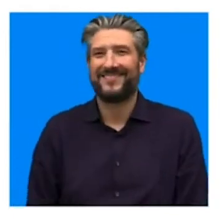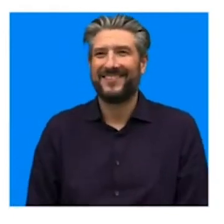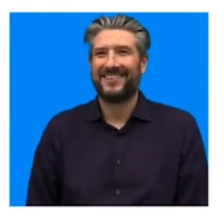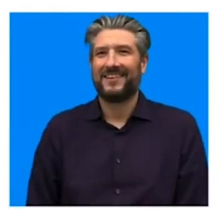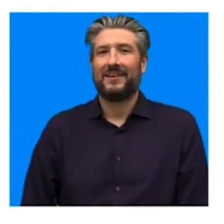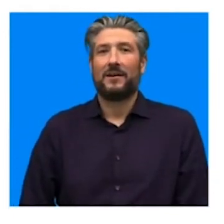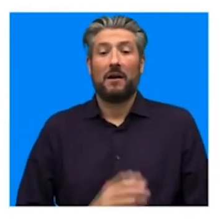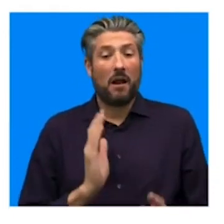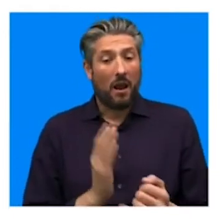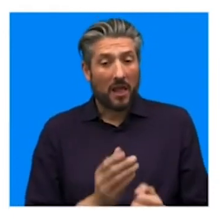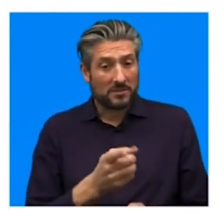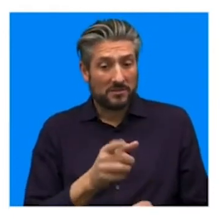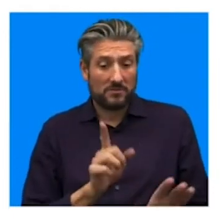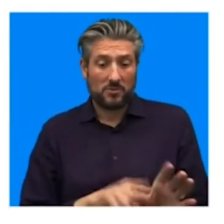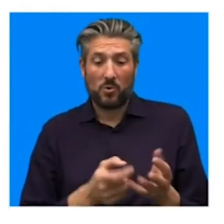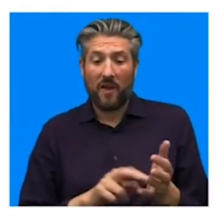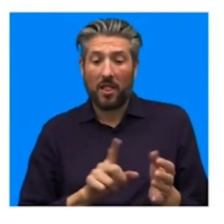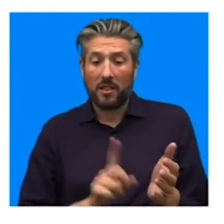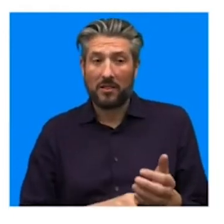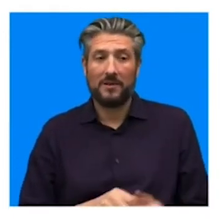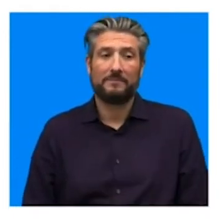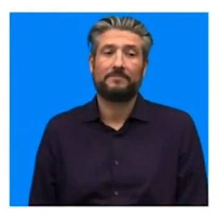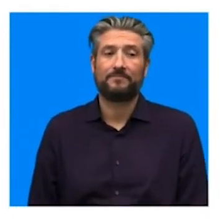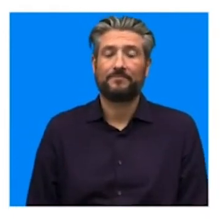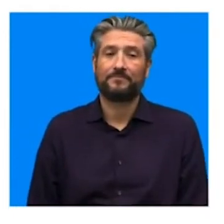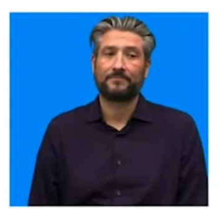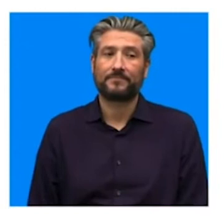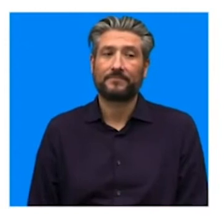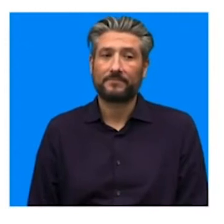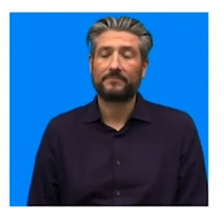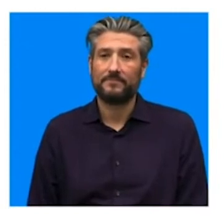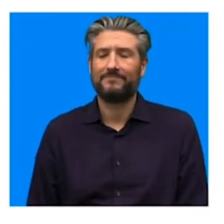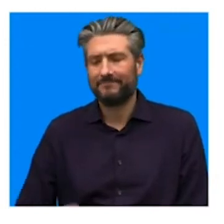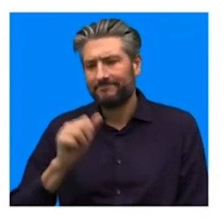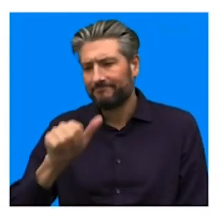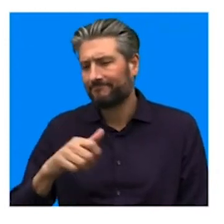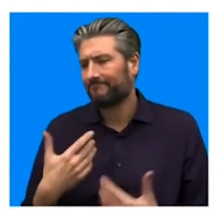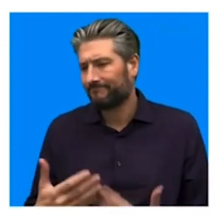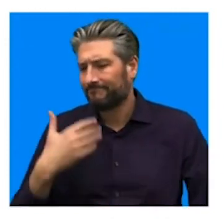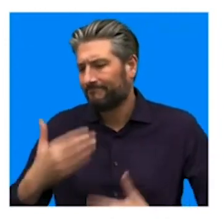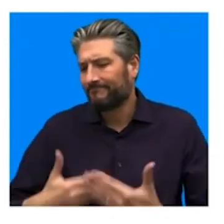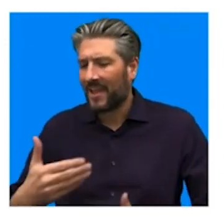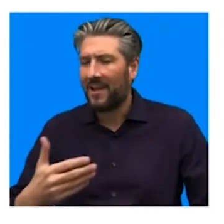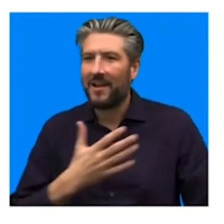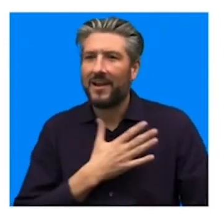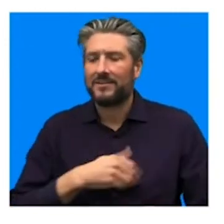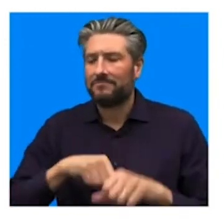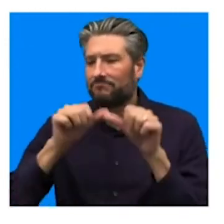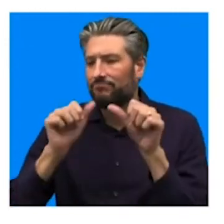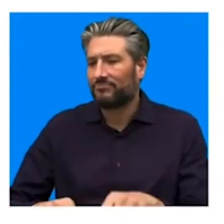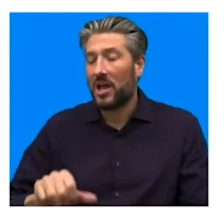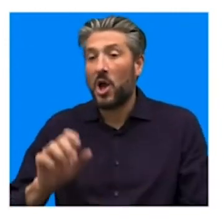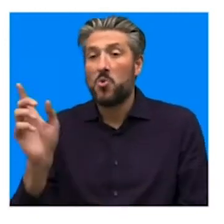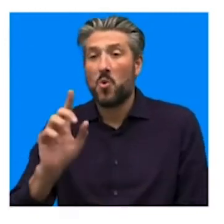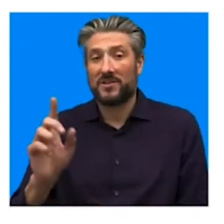Just a few words that what I love about what's happening, and I hope it just go larger